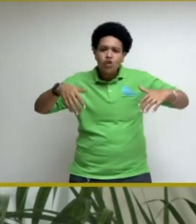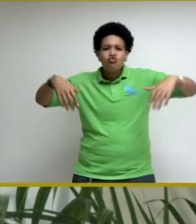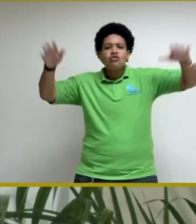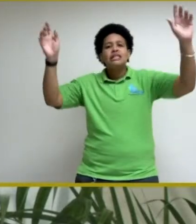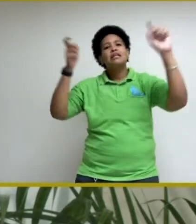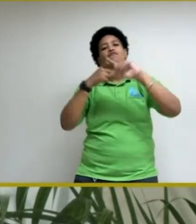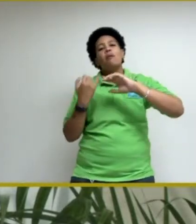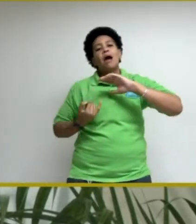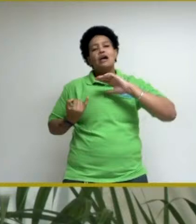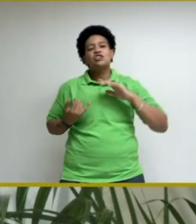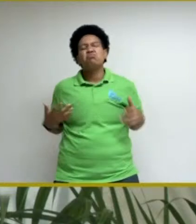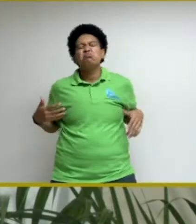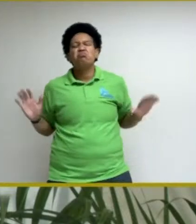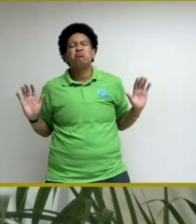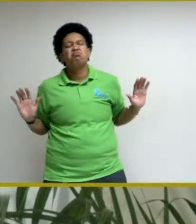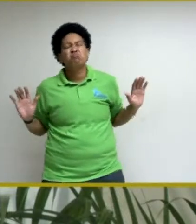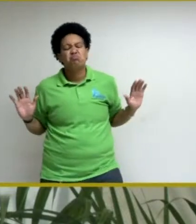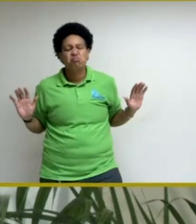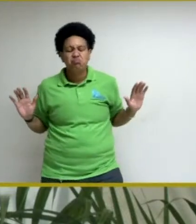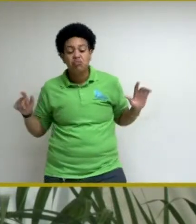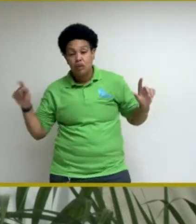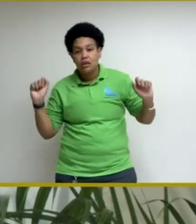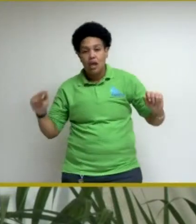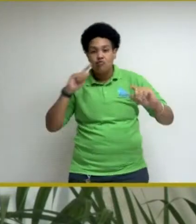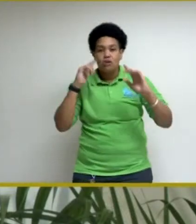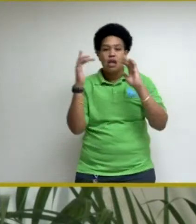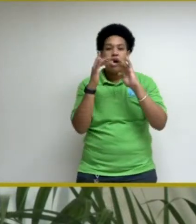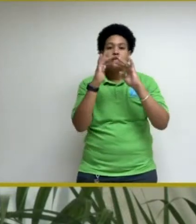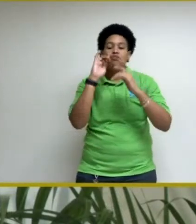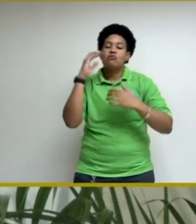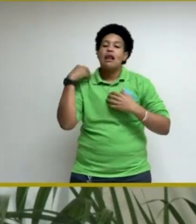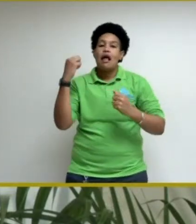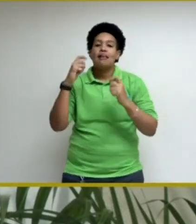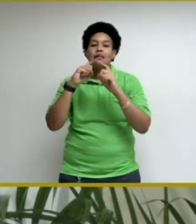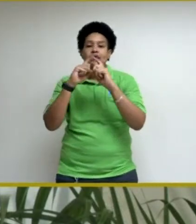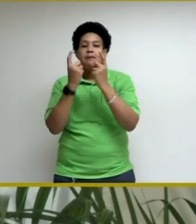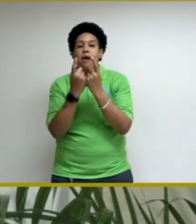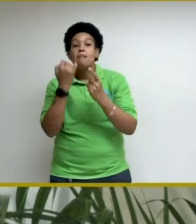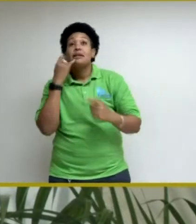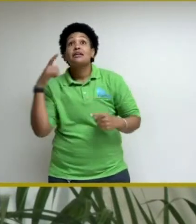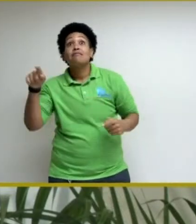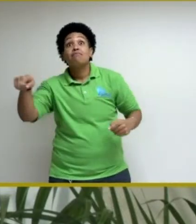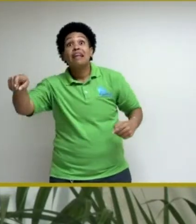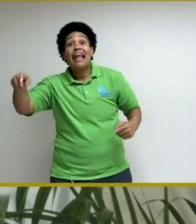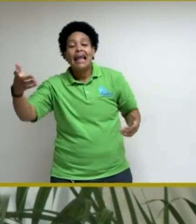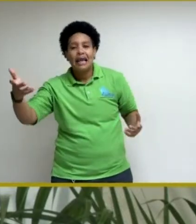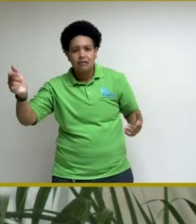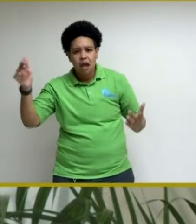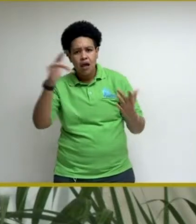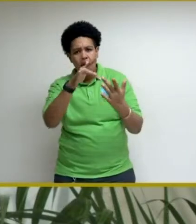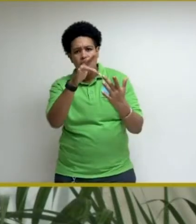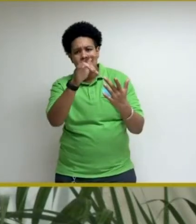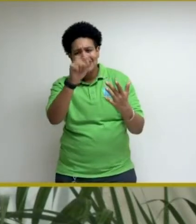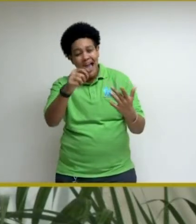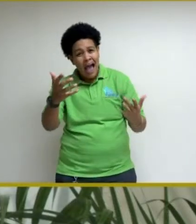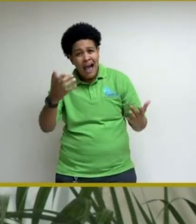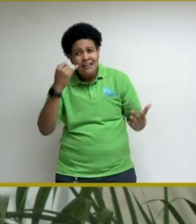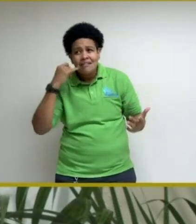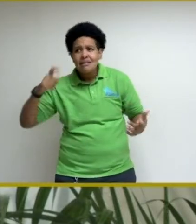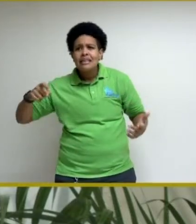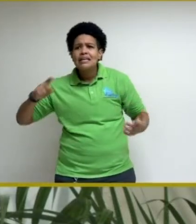from isolation, and then they can contact the health department if they need